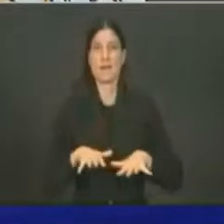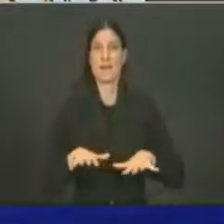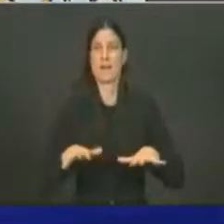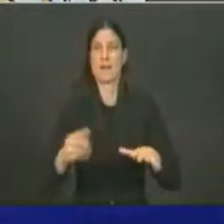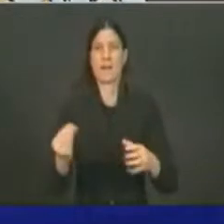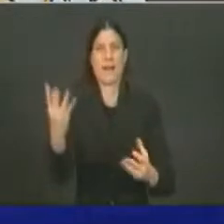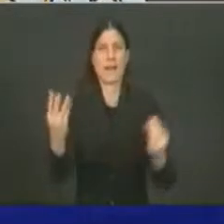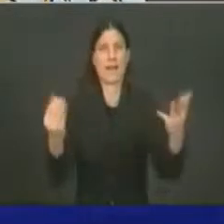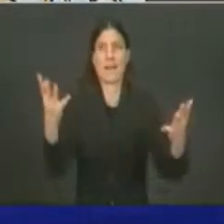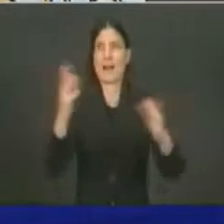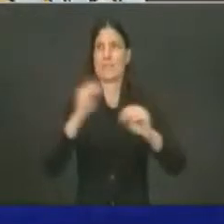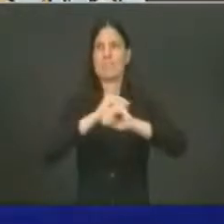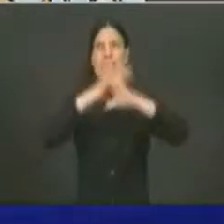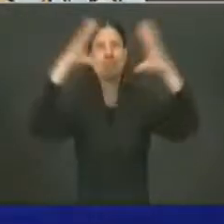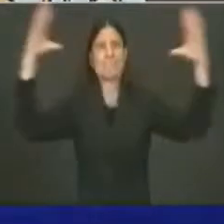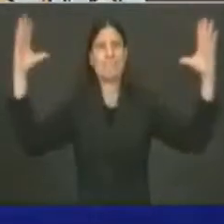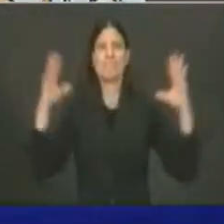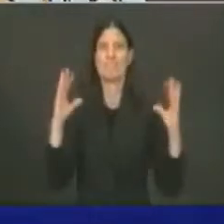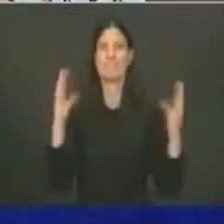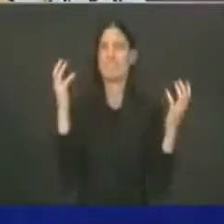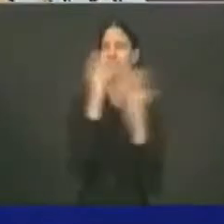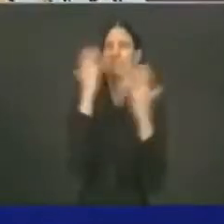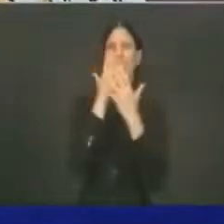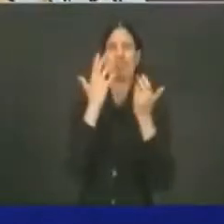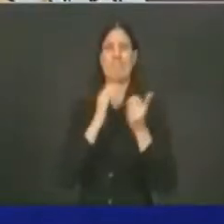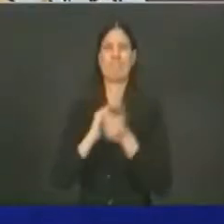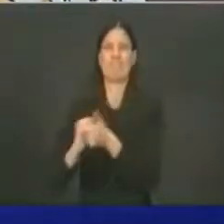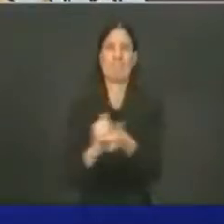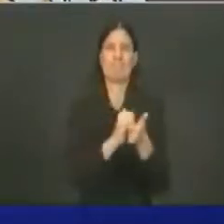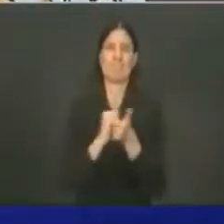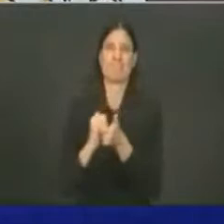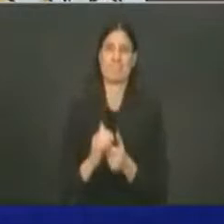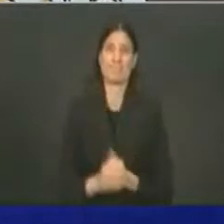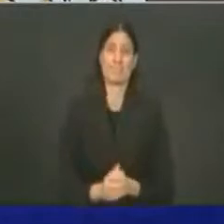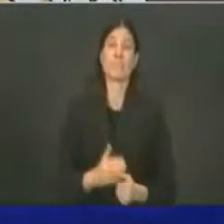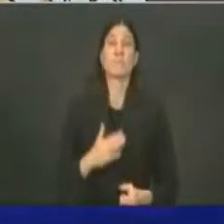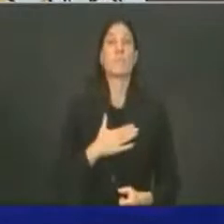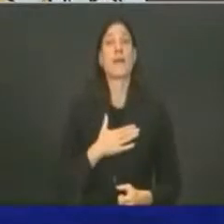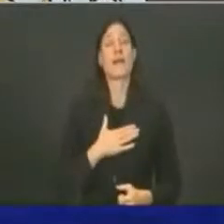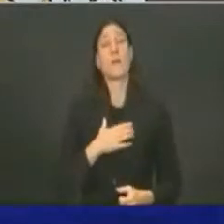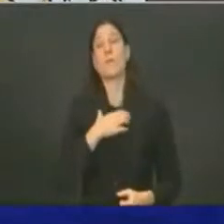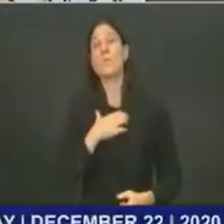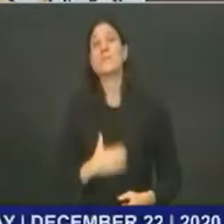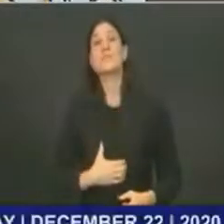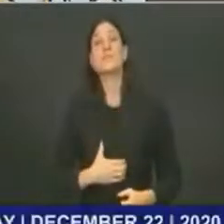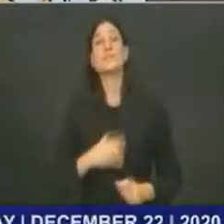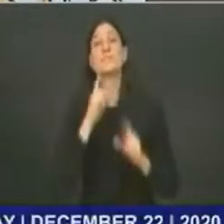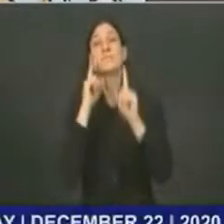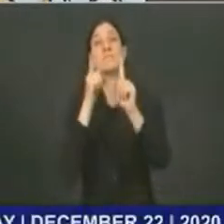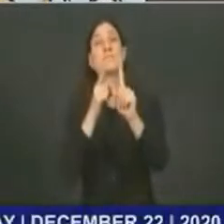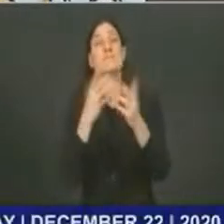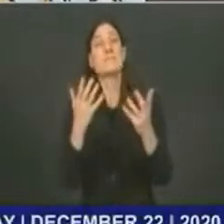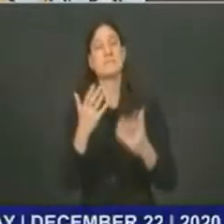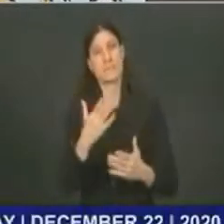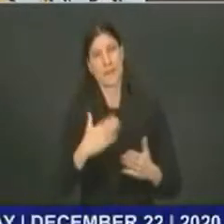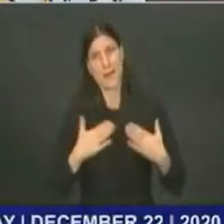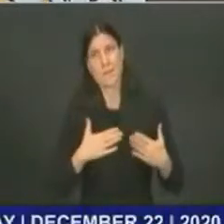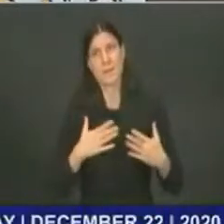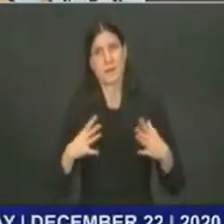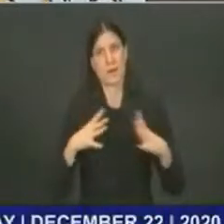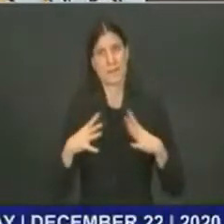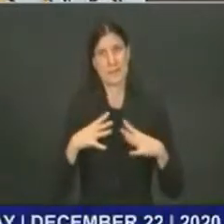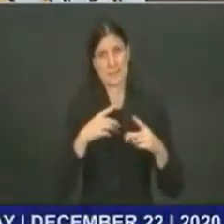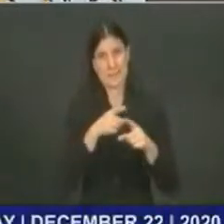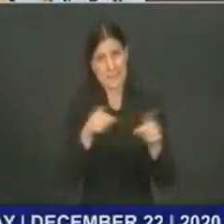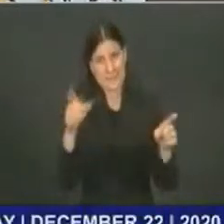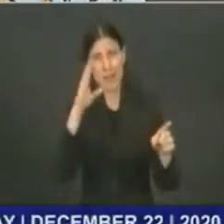struggling. So my wish for all of you is a very happy holiday. Yes, it's different. Yes, you're going to have to